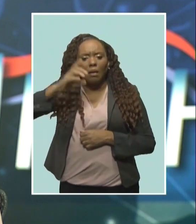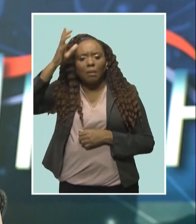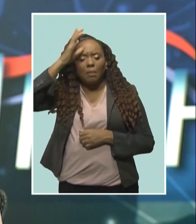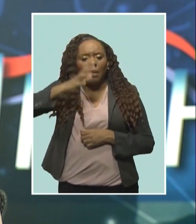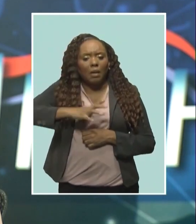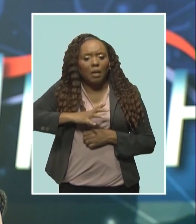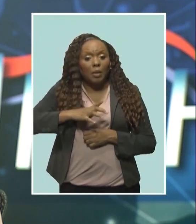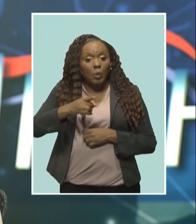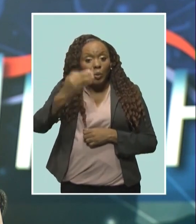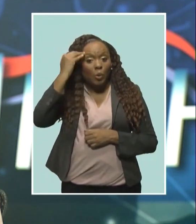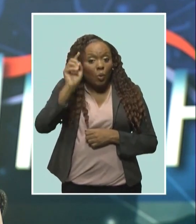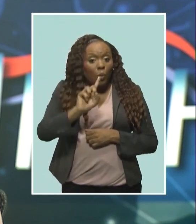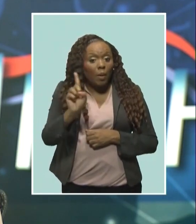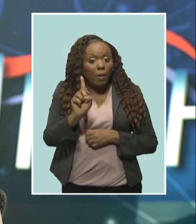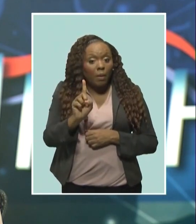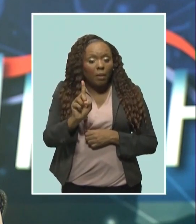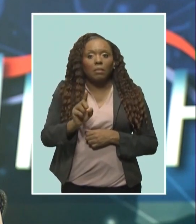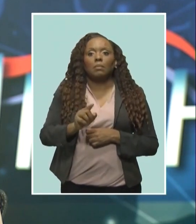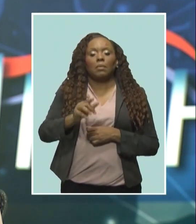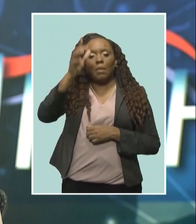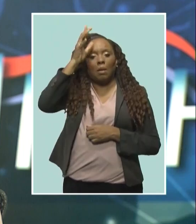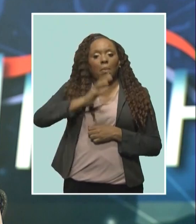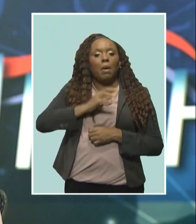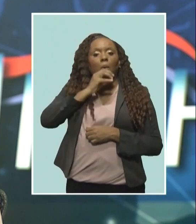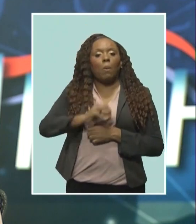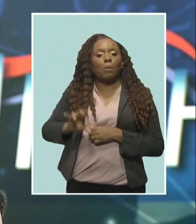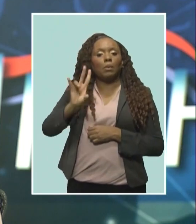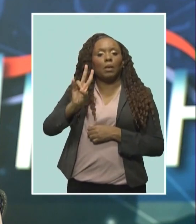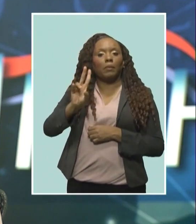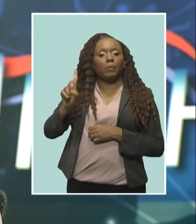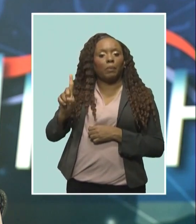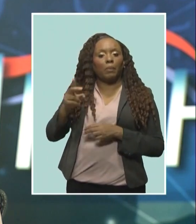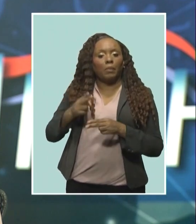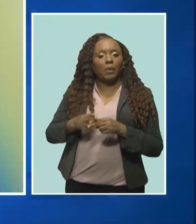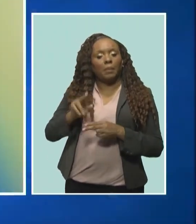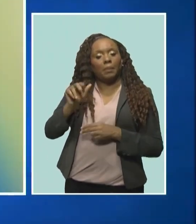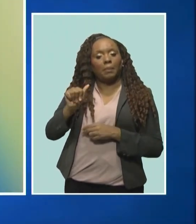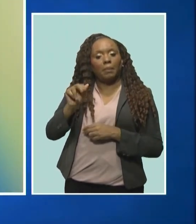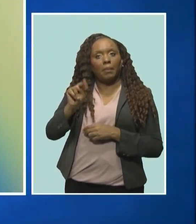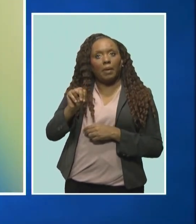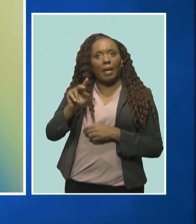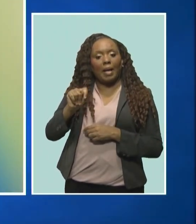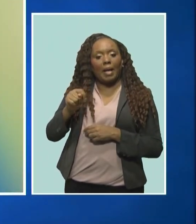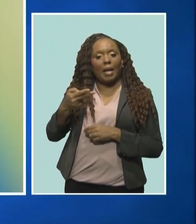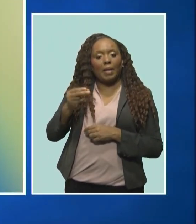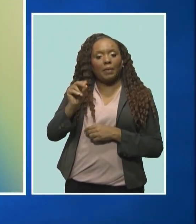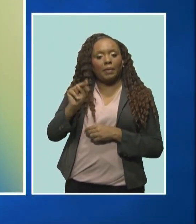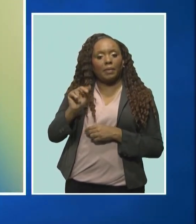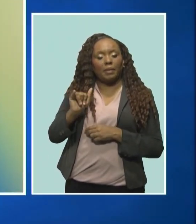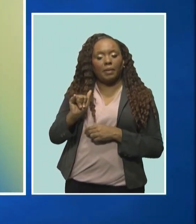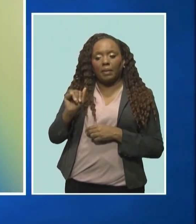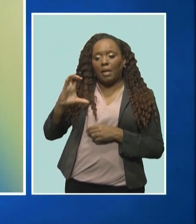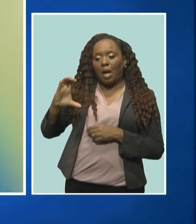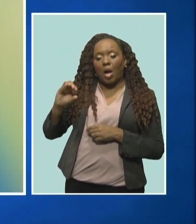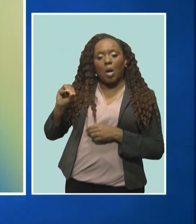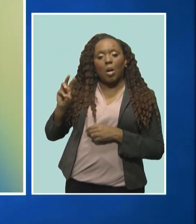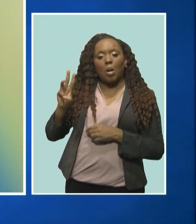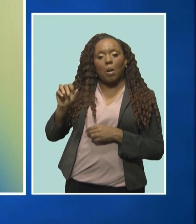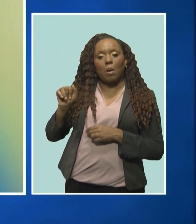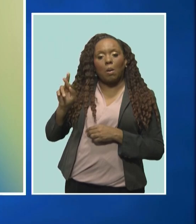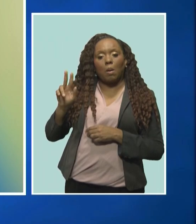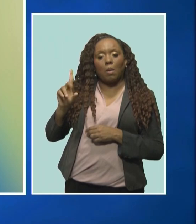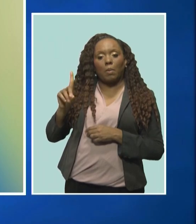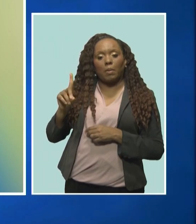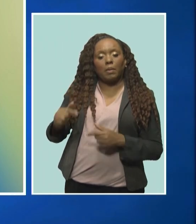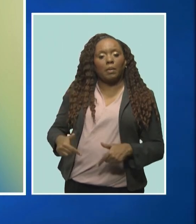a missing man. He is 71-year-old Anthony de Courcy Coward of Airy Hill, St. Joseph. Police say the elderly man